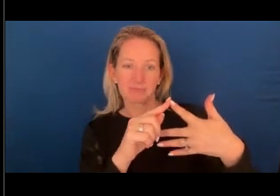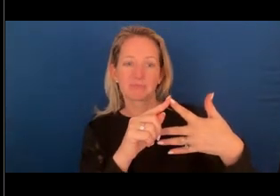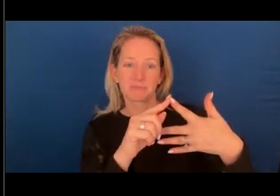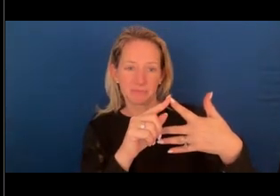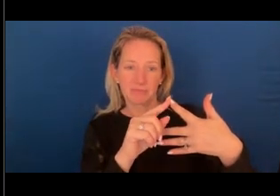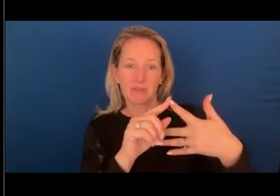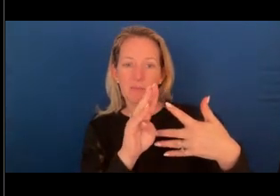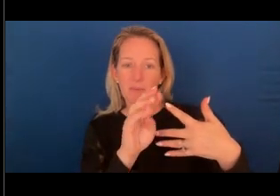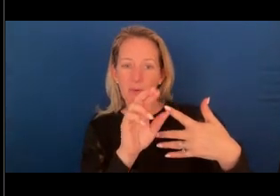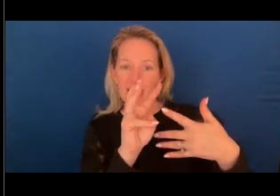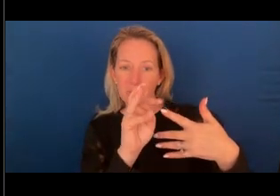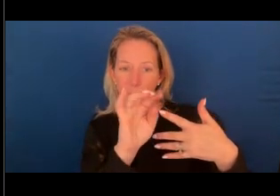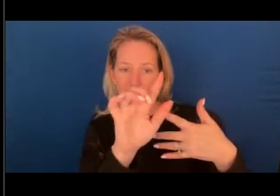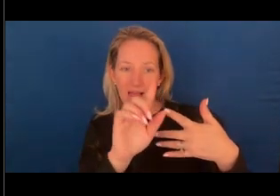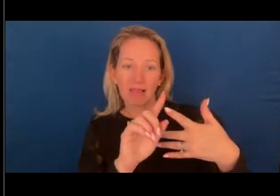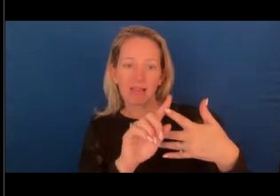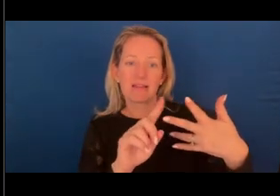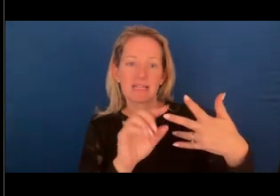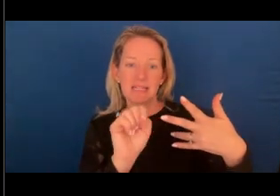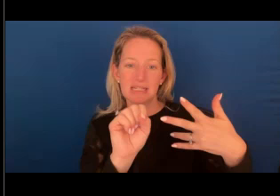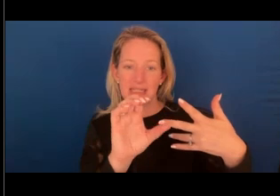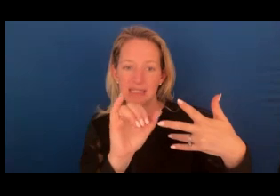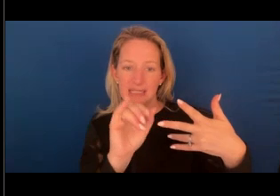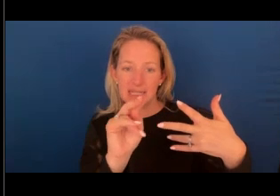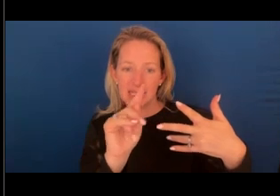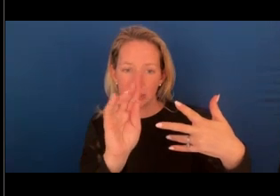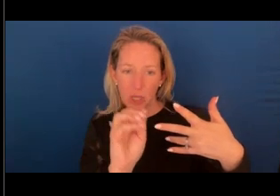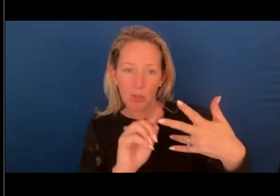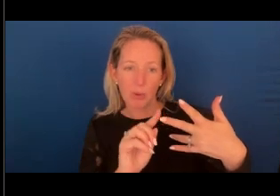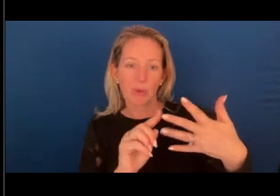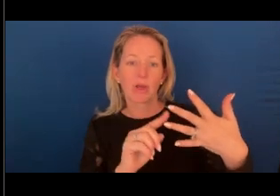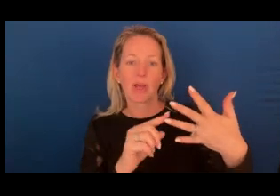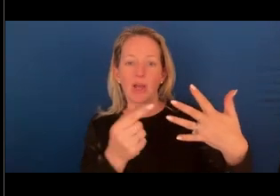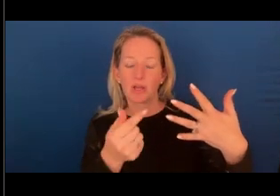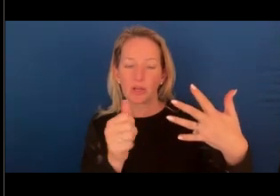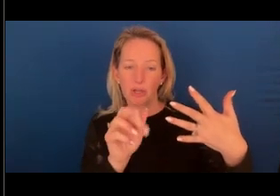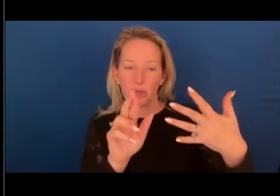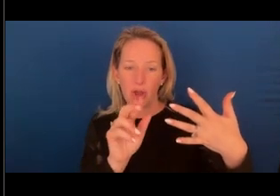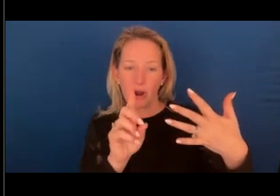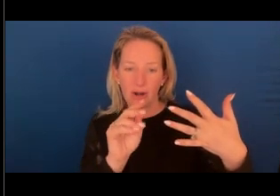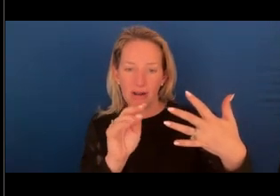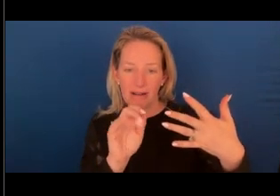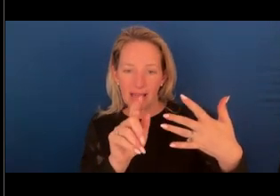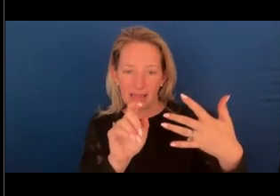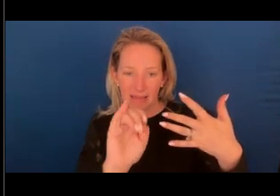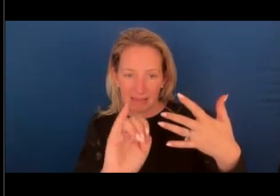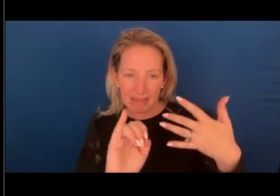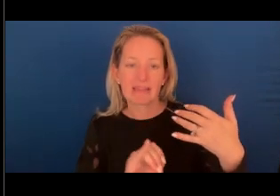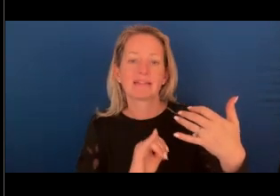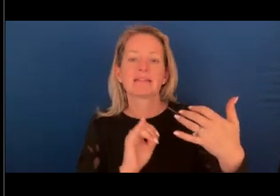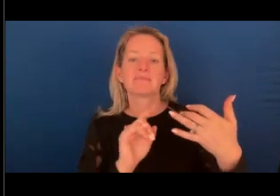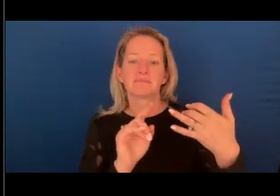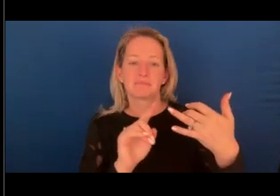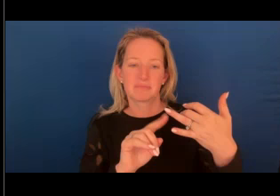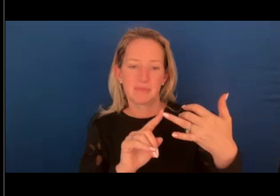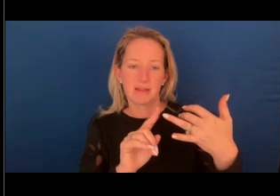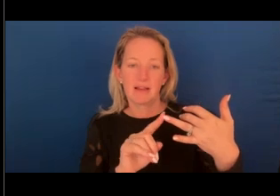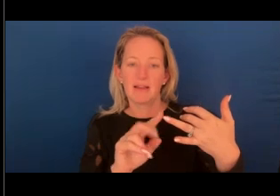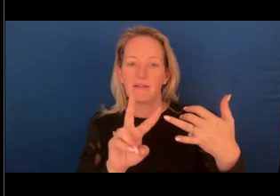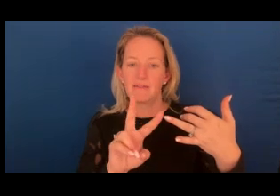from our Department of Earth and Environment, Professor Gardinelli, Department of Chemistry and Biochemistry,